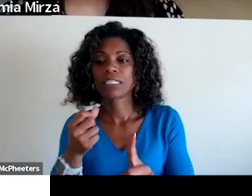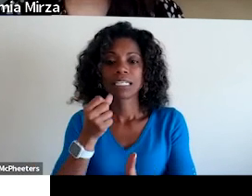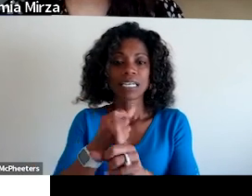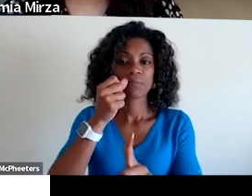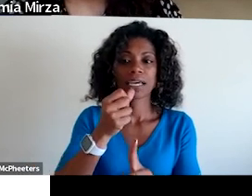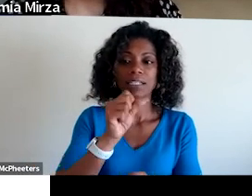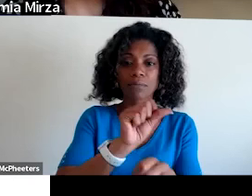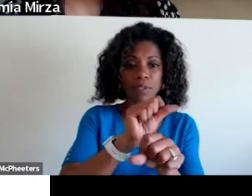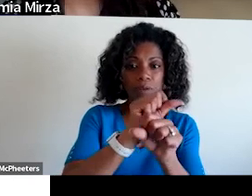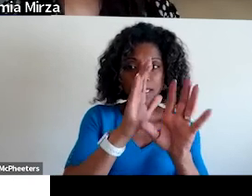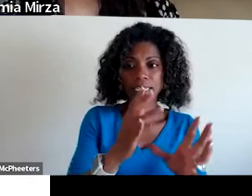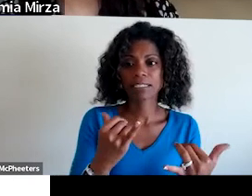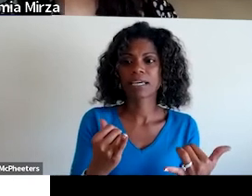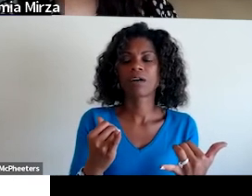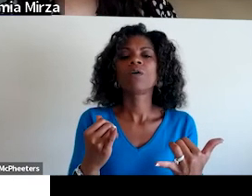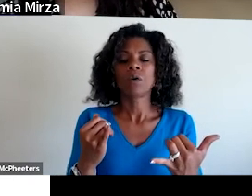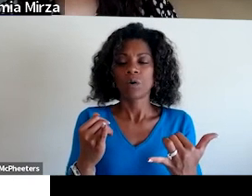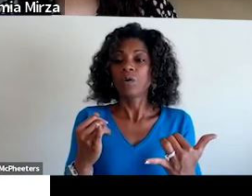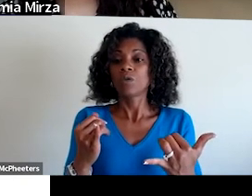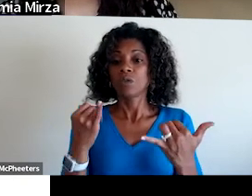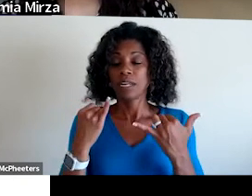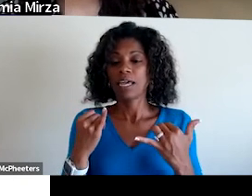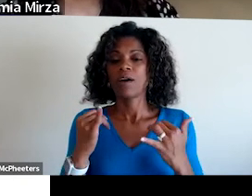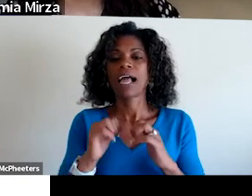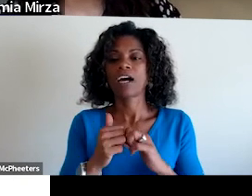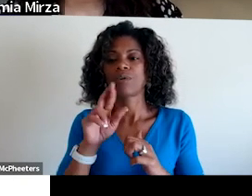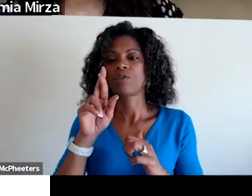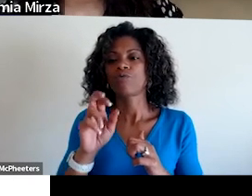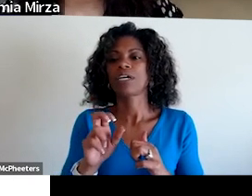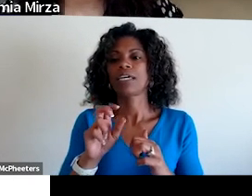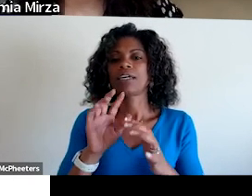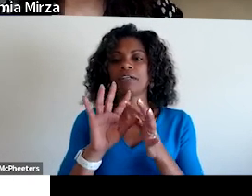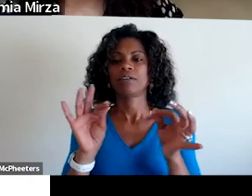understanding, and where do we recraft our statements based on that?